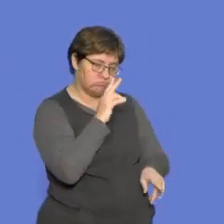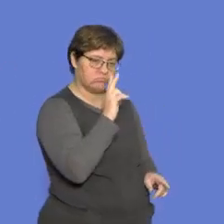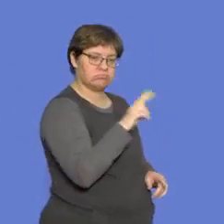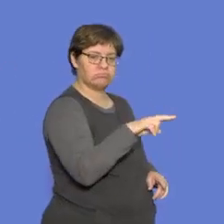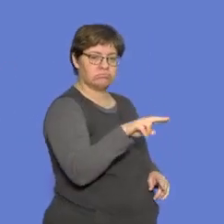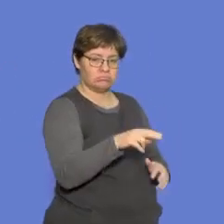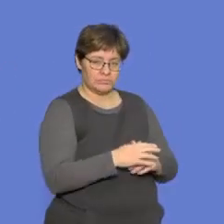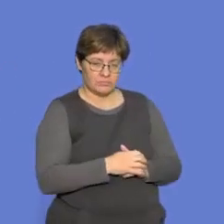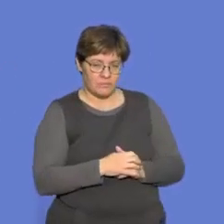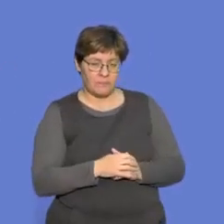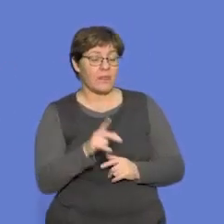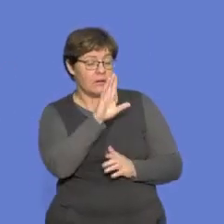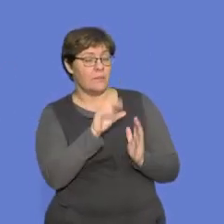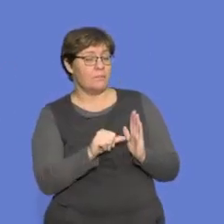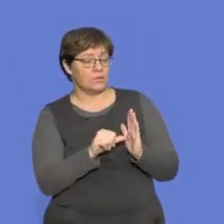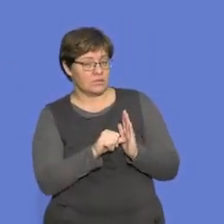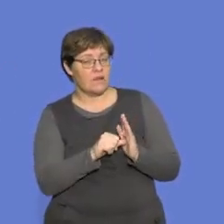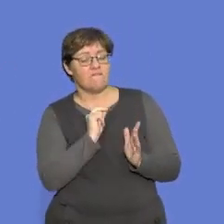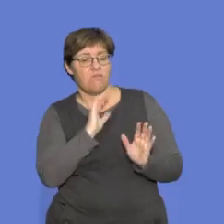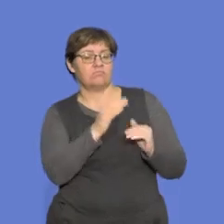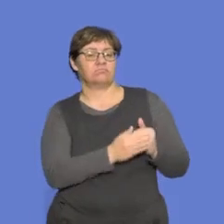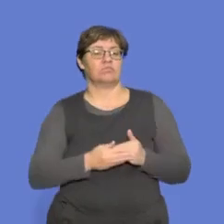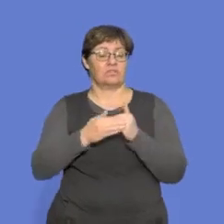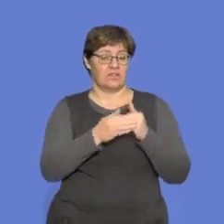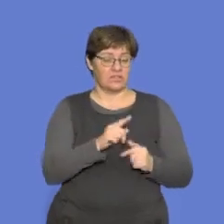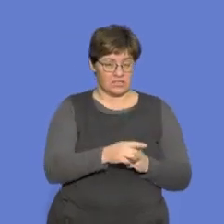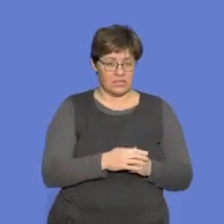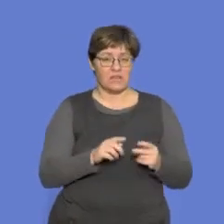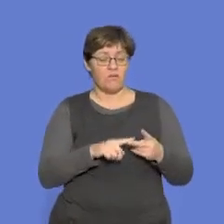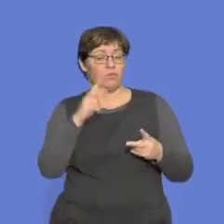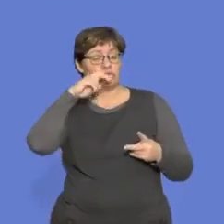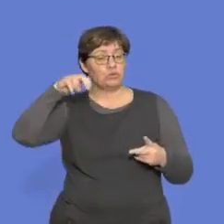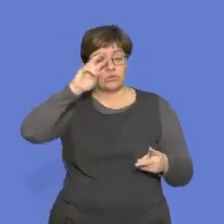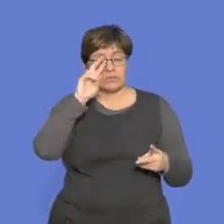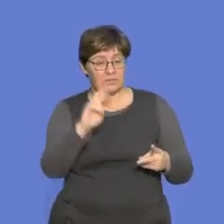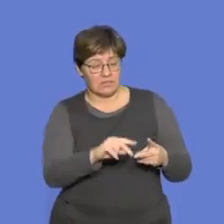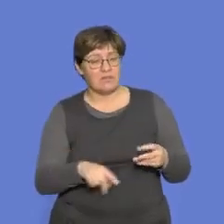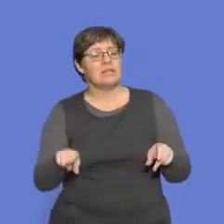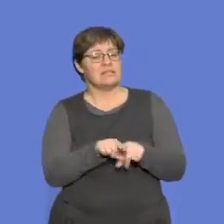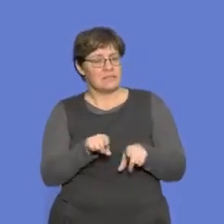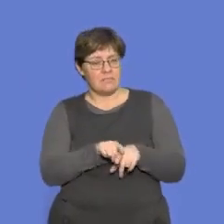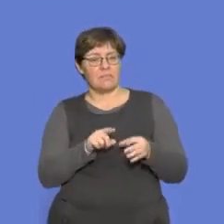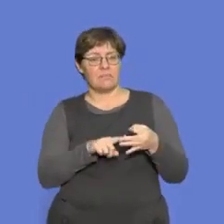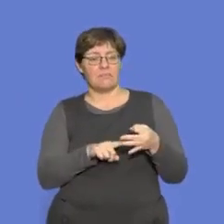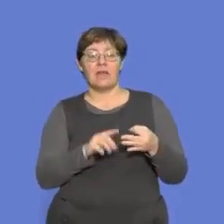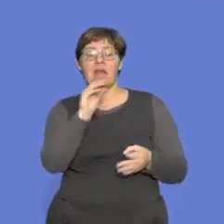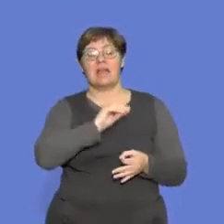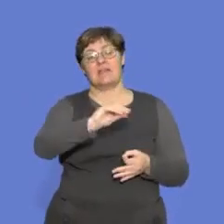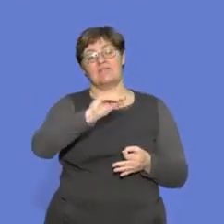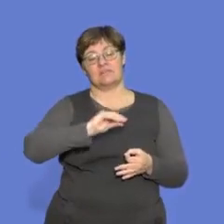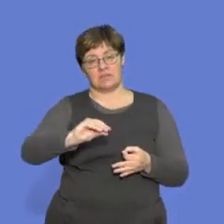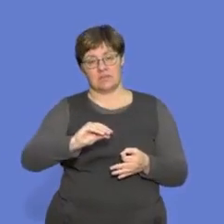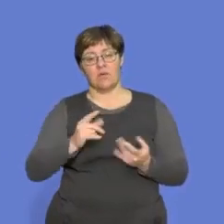is important in terms of from a conservation perspective, from a tourism perspective, as well as from an investment in